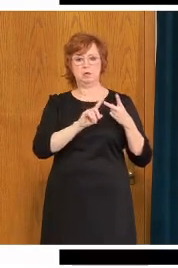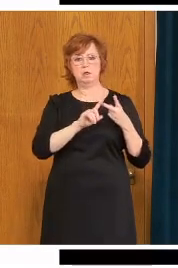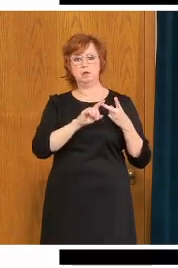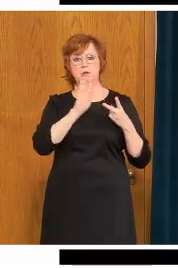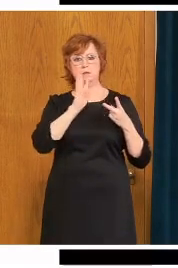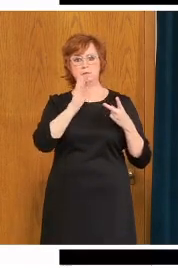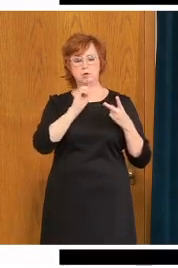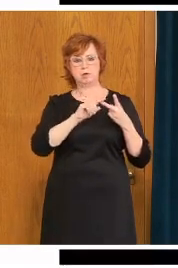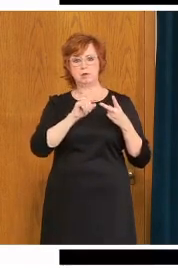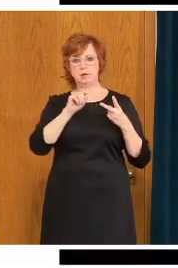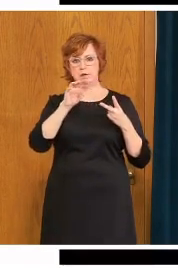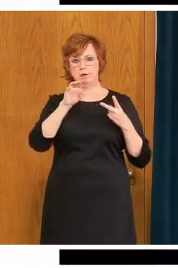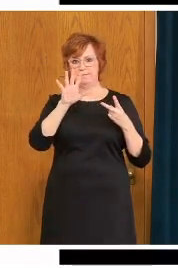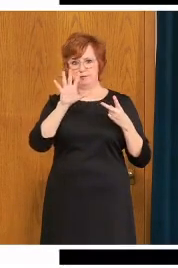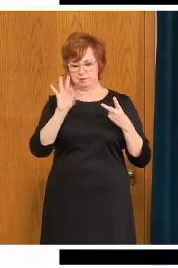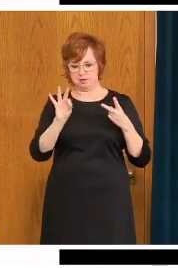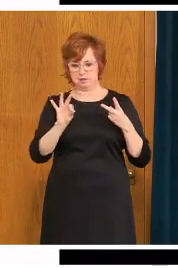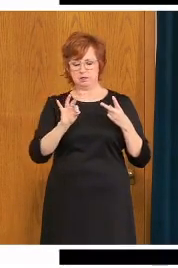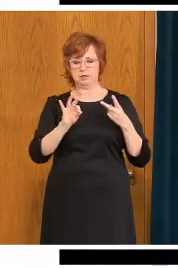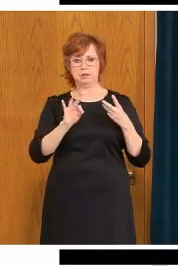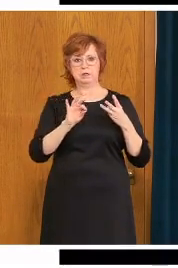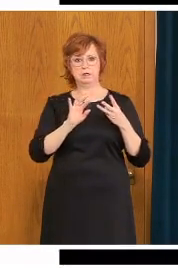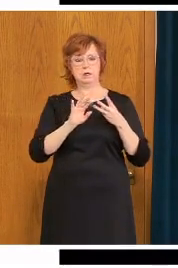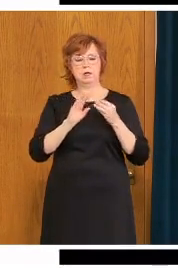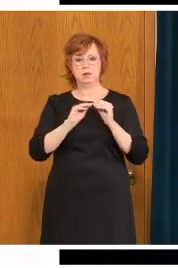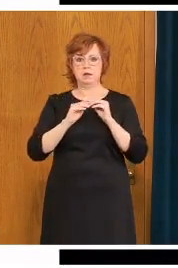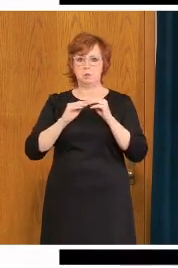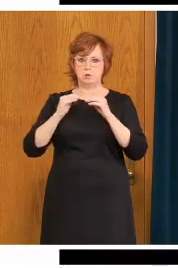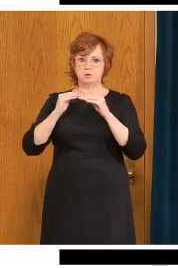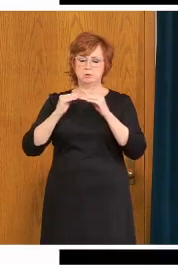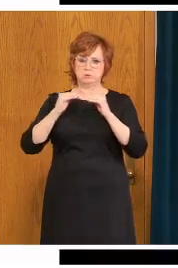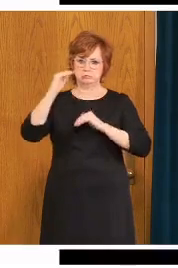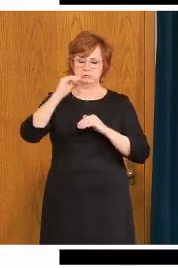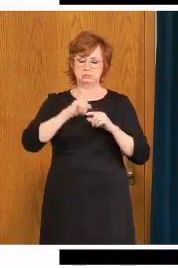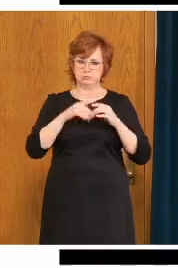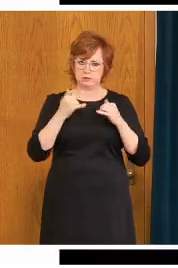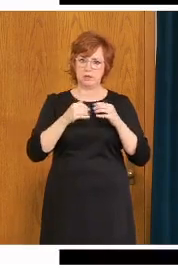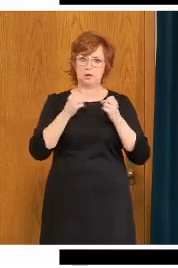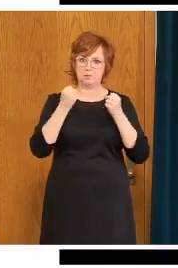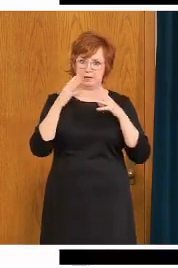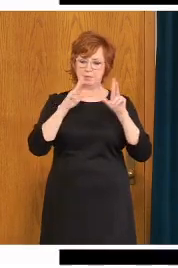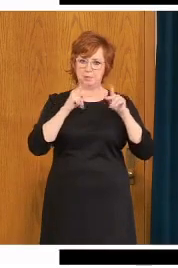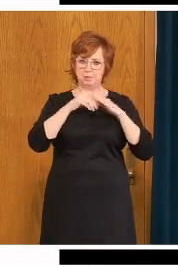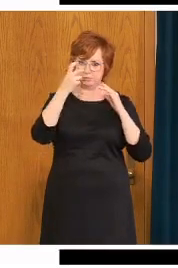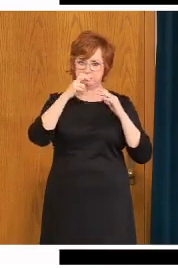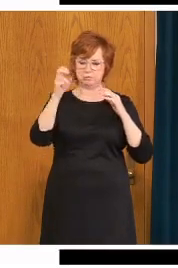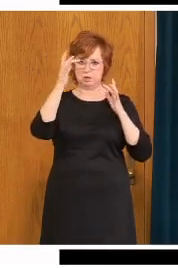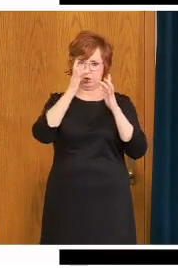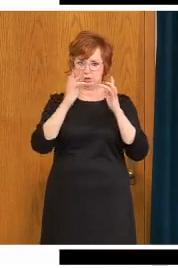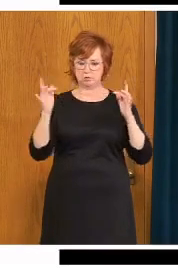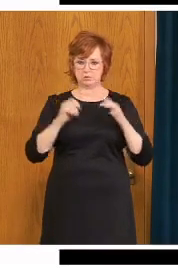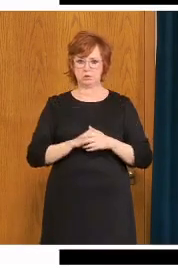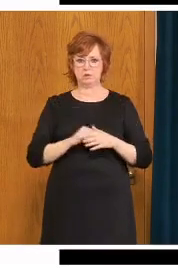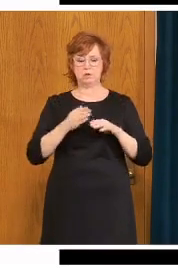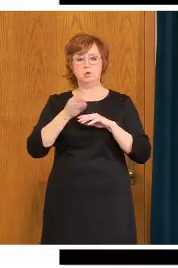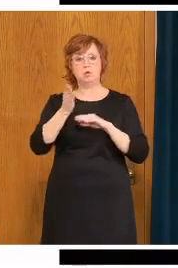are under 18 and over 60. Hospitalizations have been higher in that over 60 age group, but coming